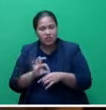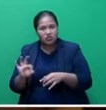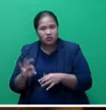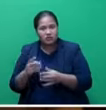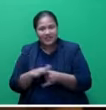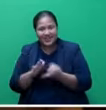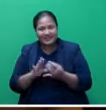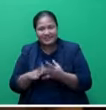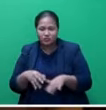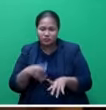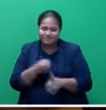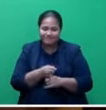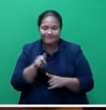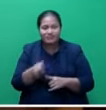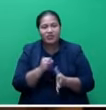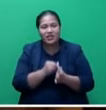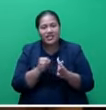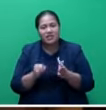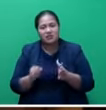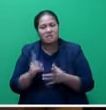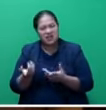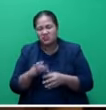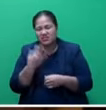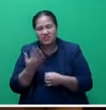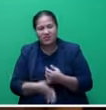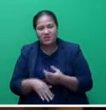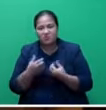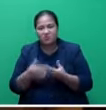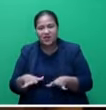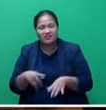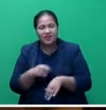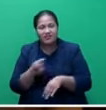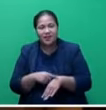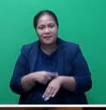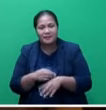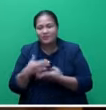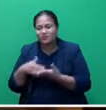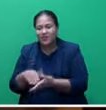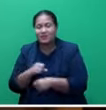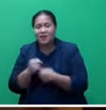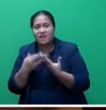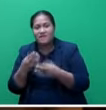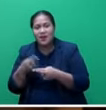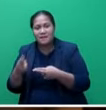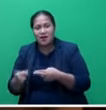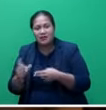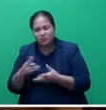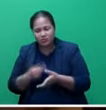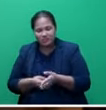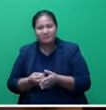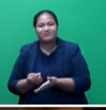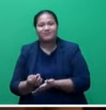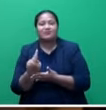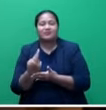this industry. But we have not wasted any time in helping our farmers recover, and we stand committed to building